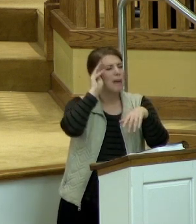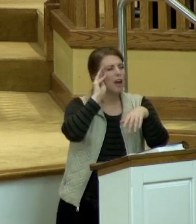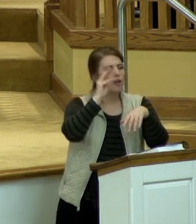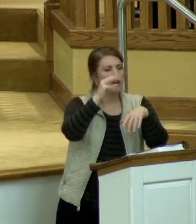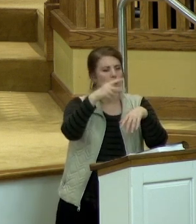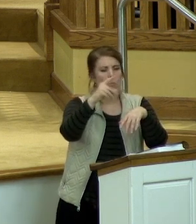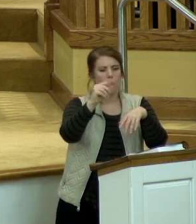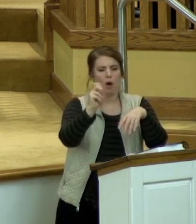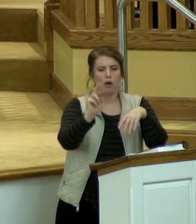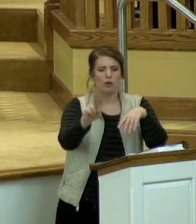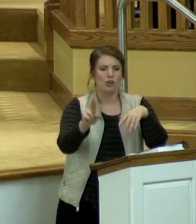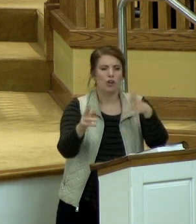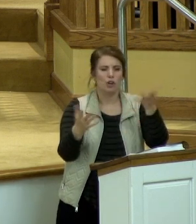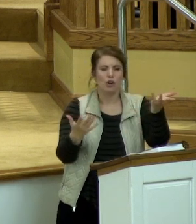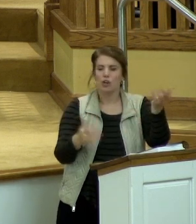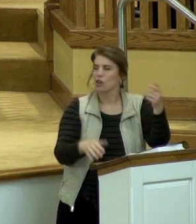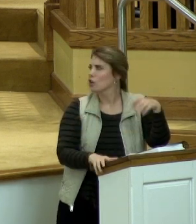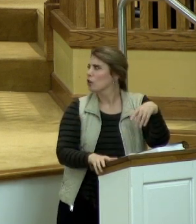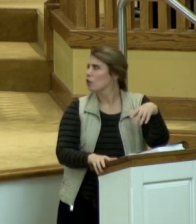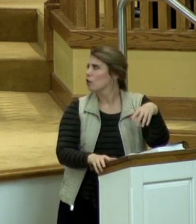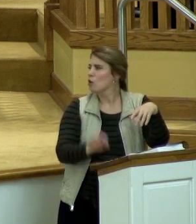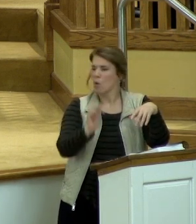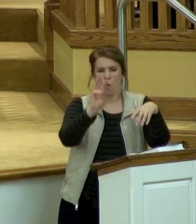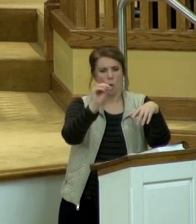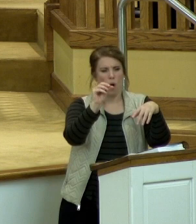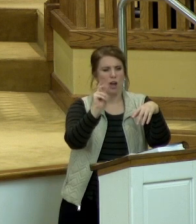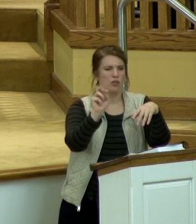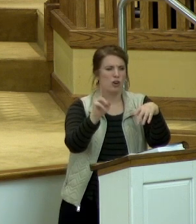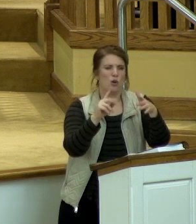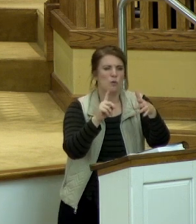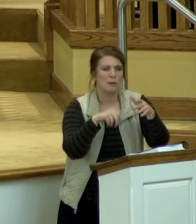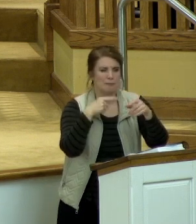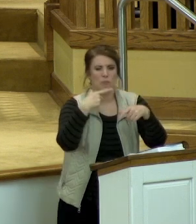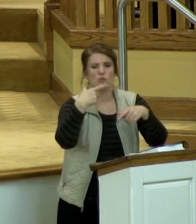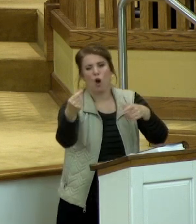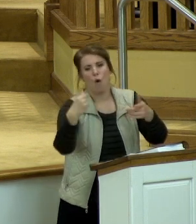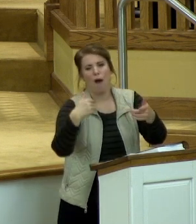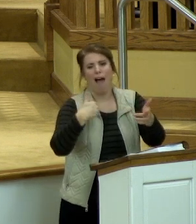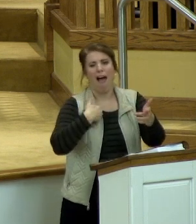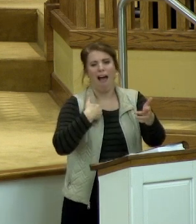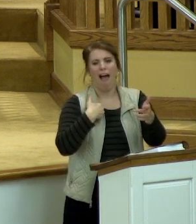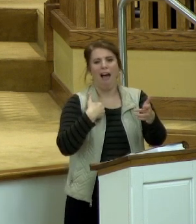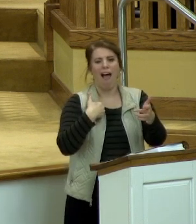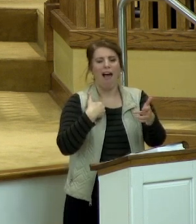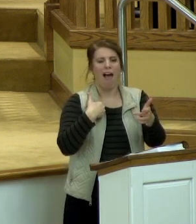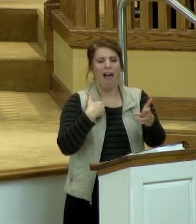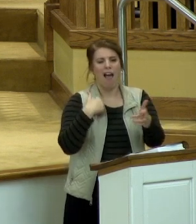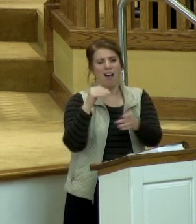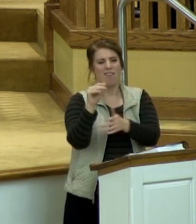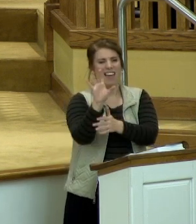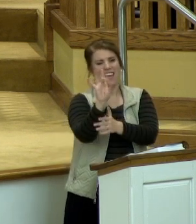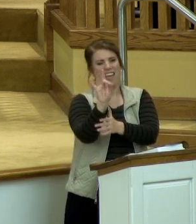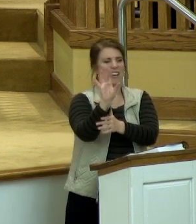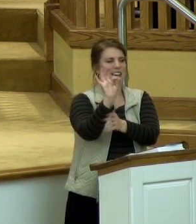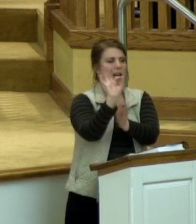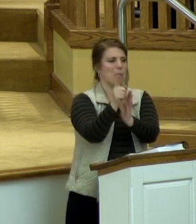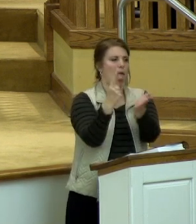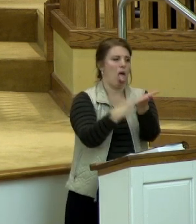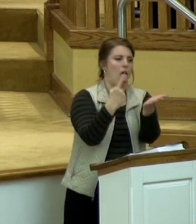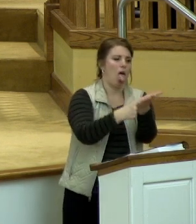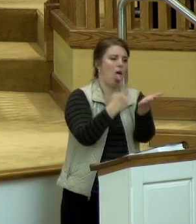pondering? What was the pondering? Wonder, ponder. Go. You have about 8-9 minutes to have a discussion. Go